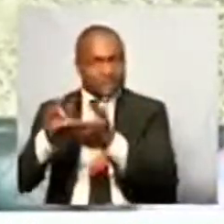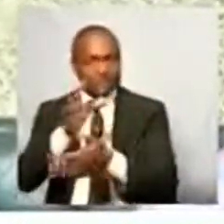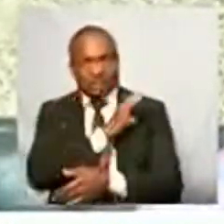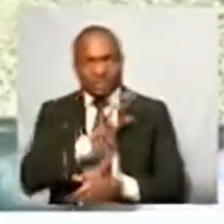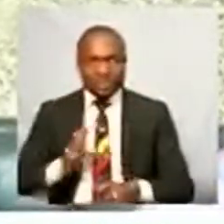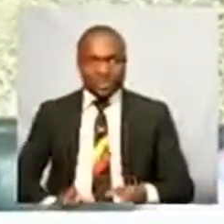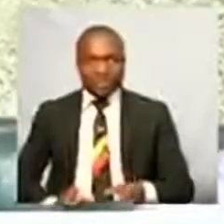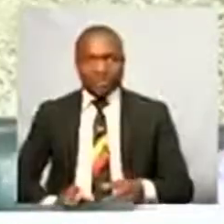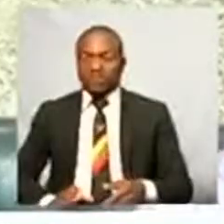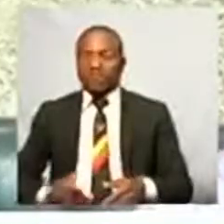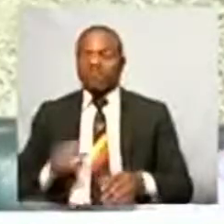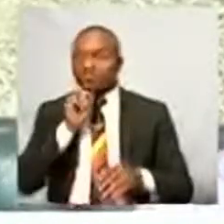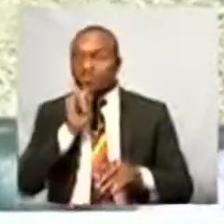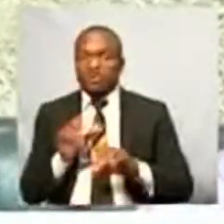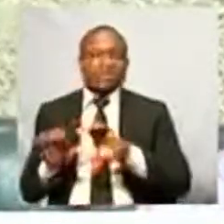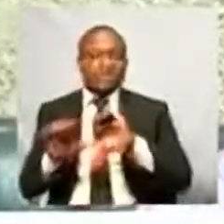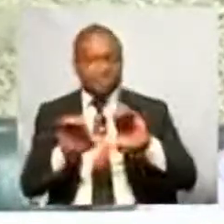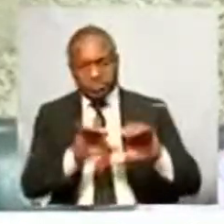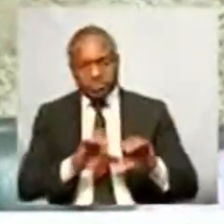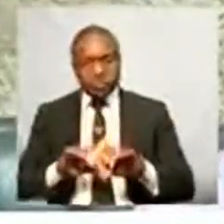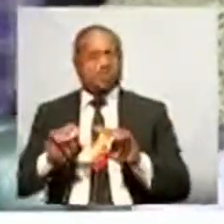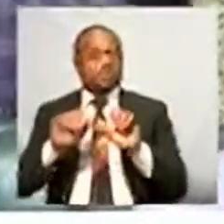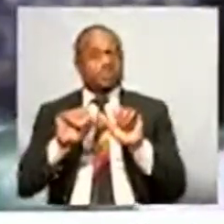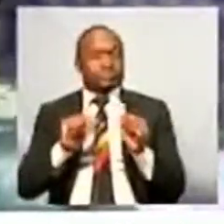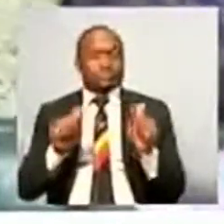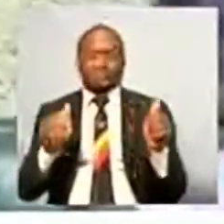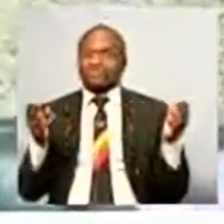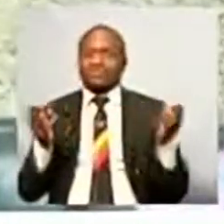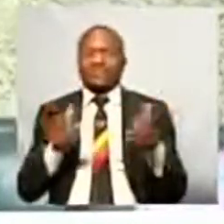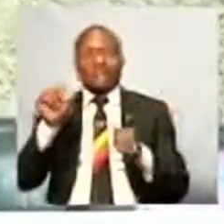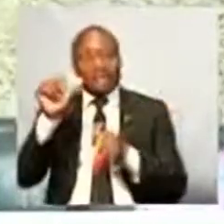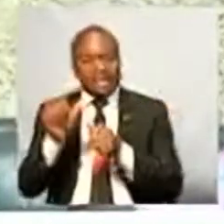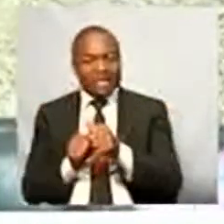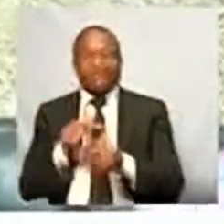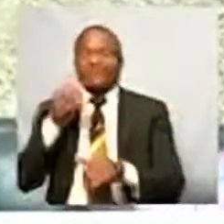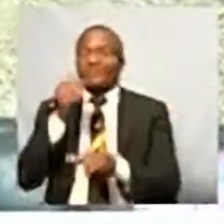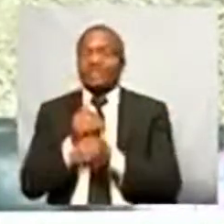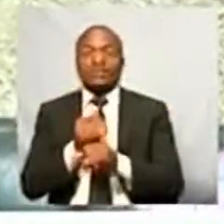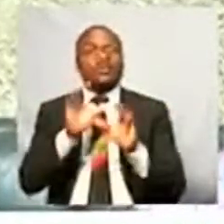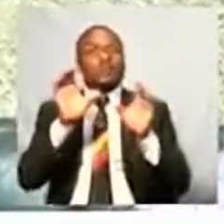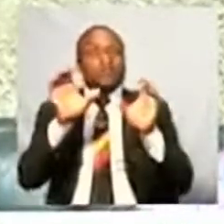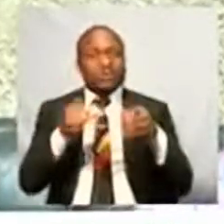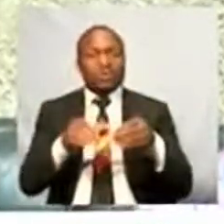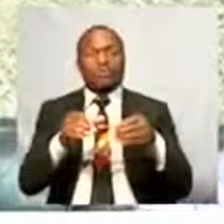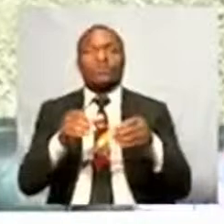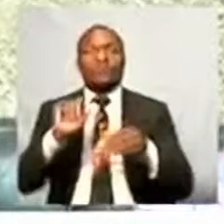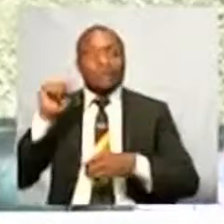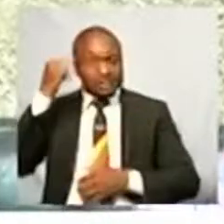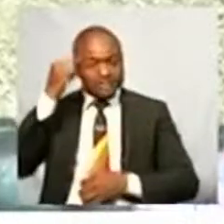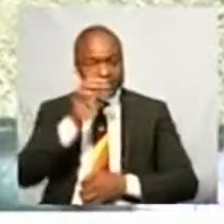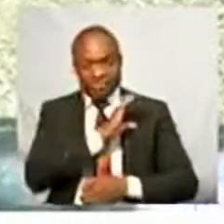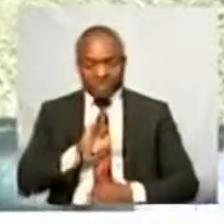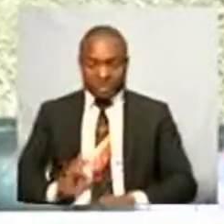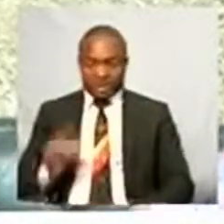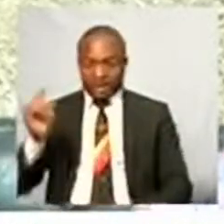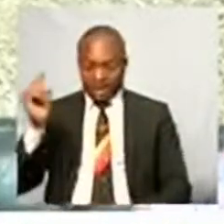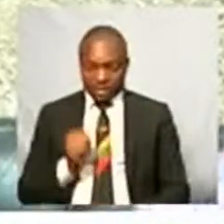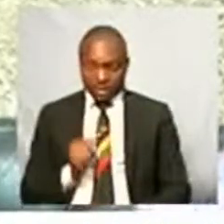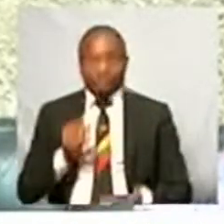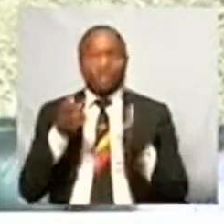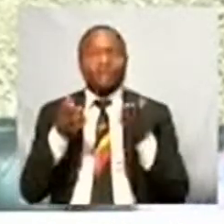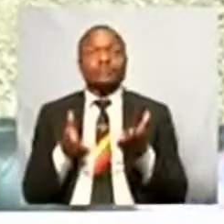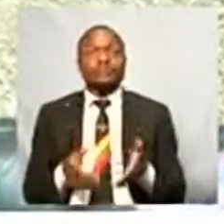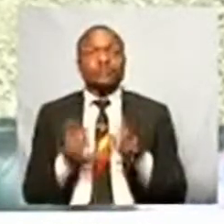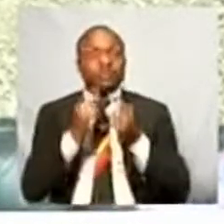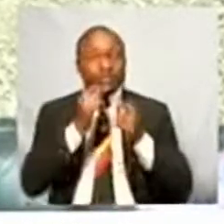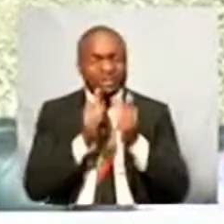not doing very, very well. Madam Speaker, every year the Committee on Parastatal Bodies come before this August House. We